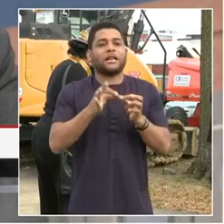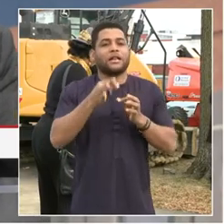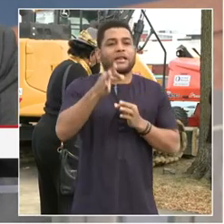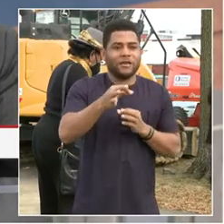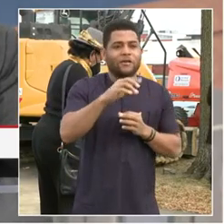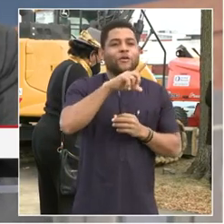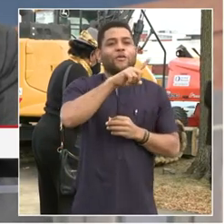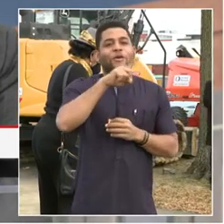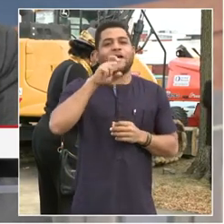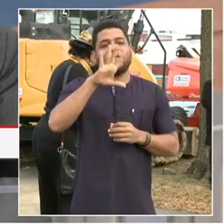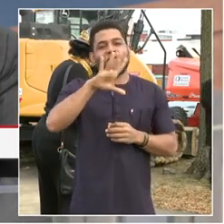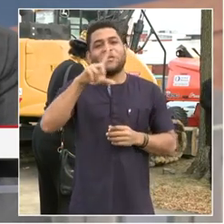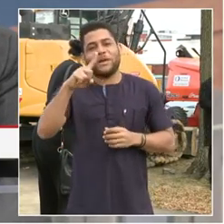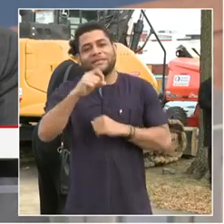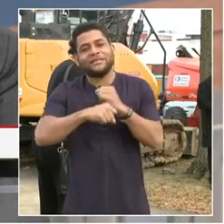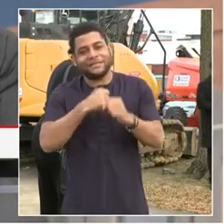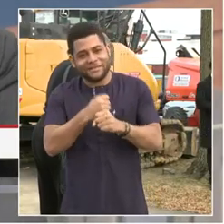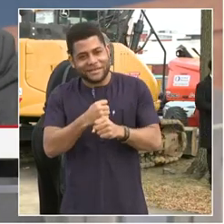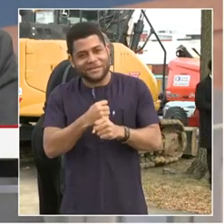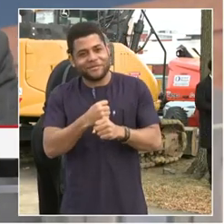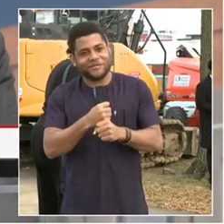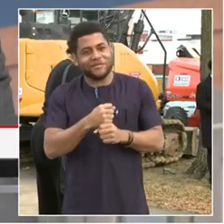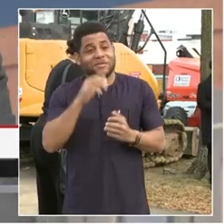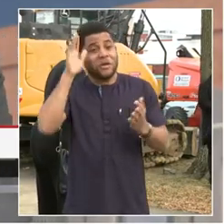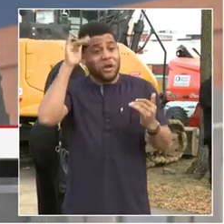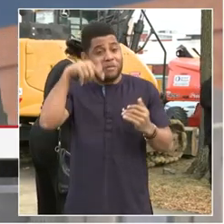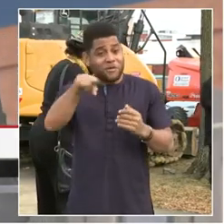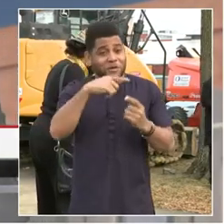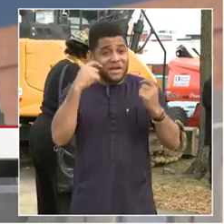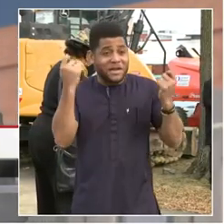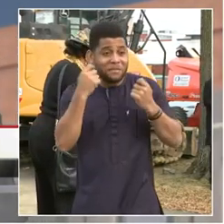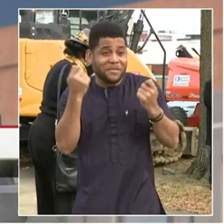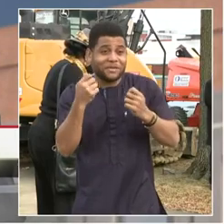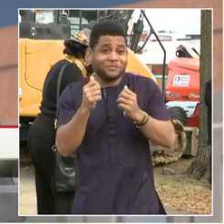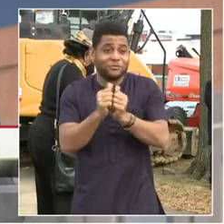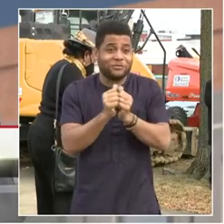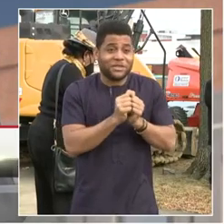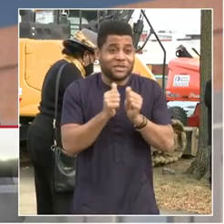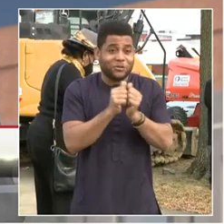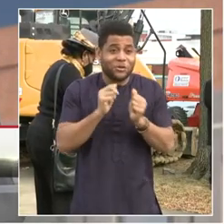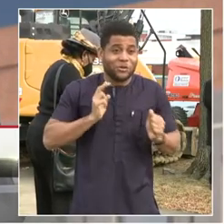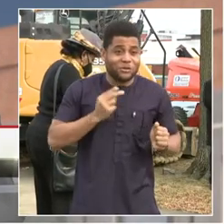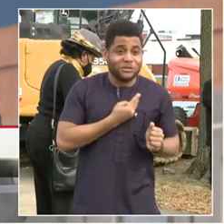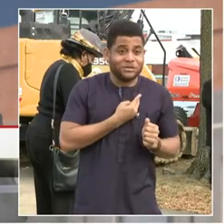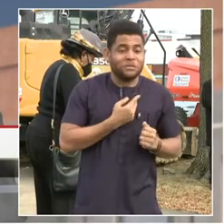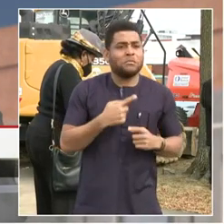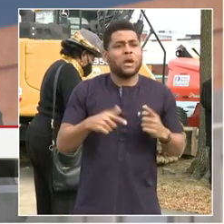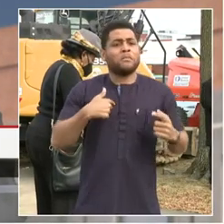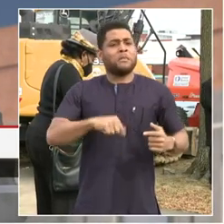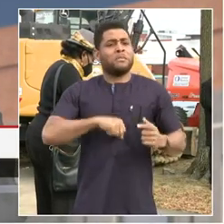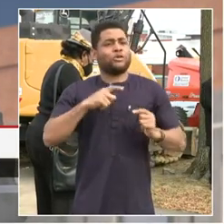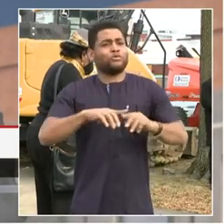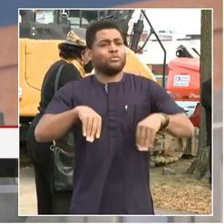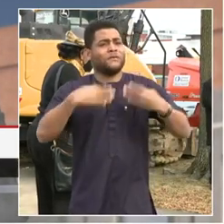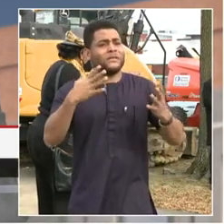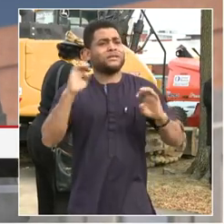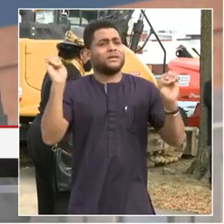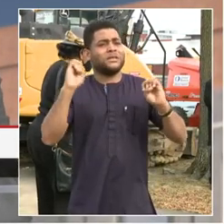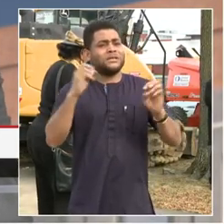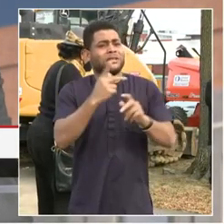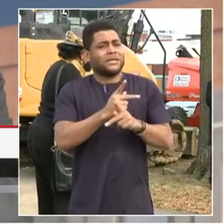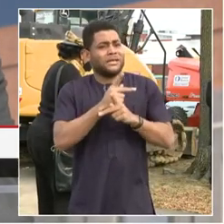us. But we're proud to be currently providing emergency care at United Medical